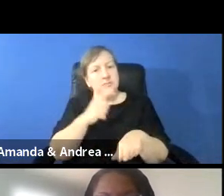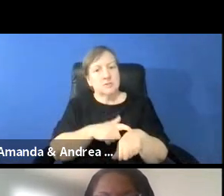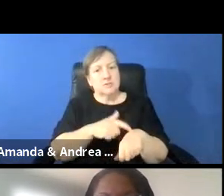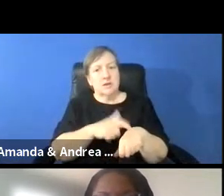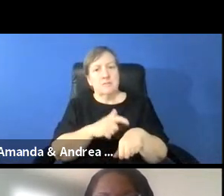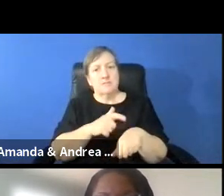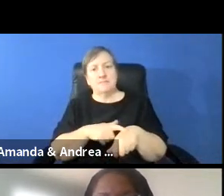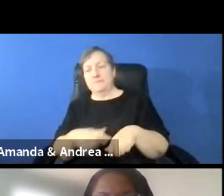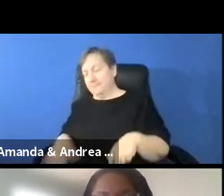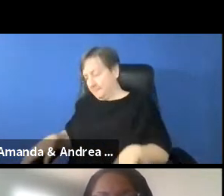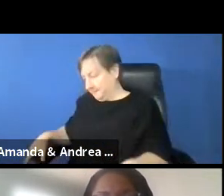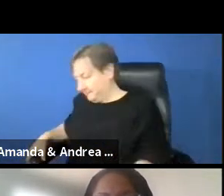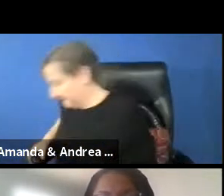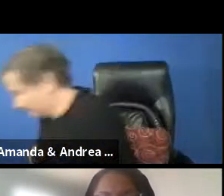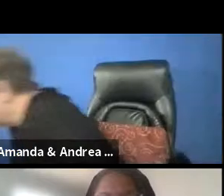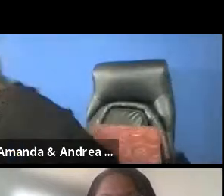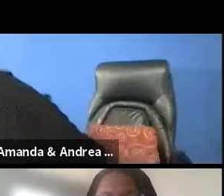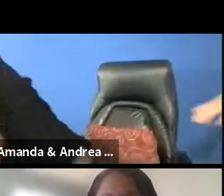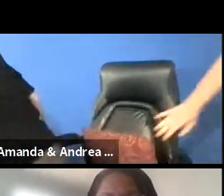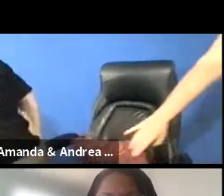frame.